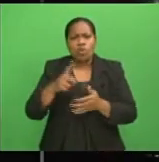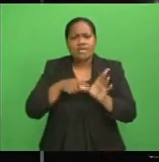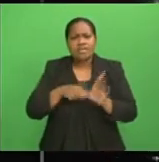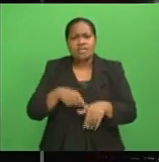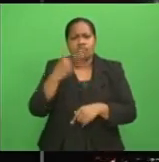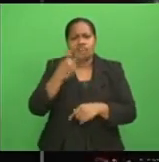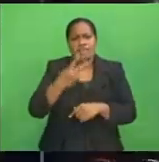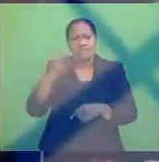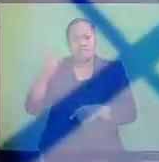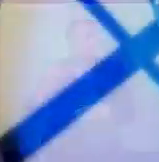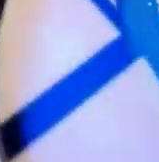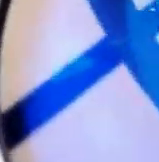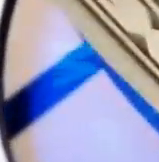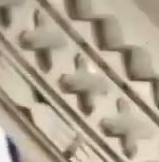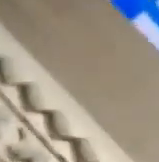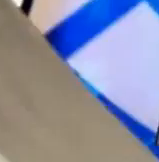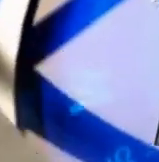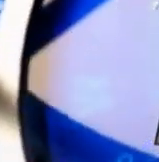13?